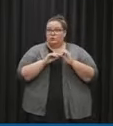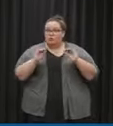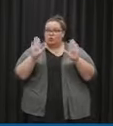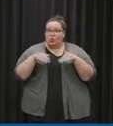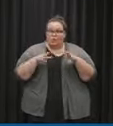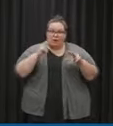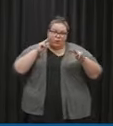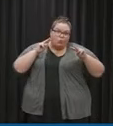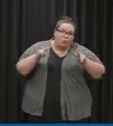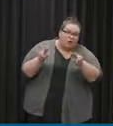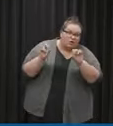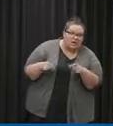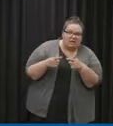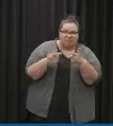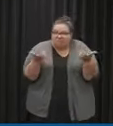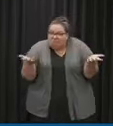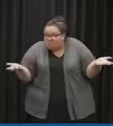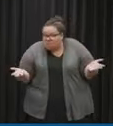spectators?